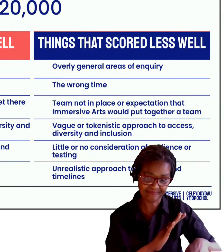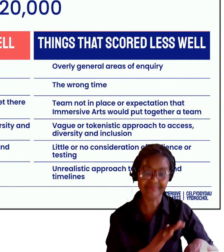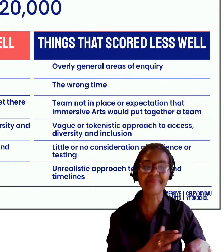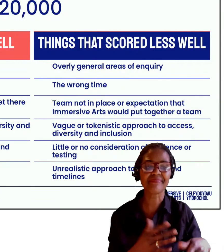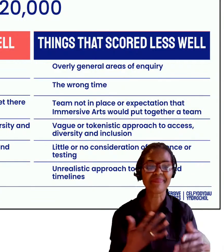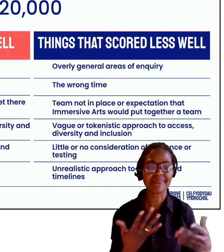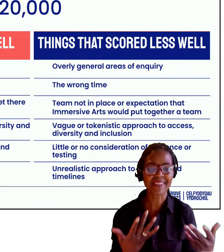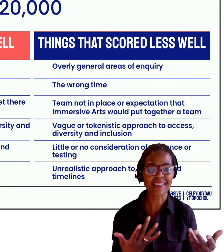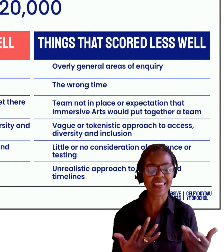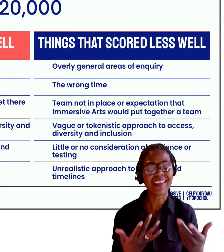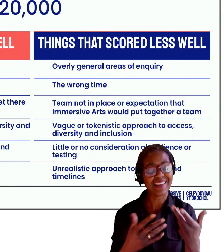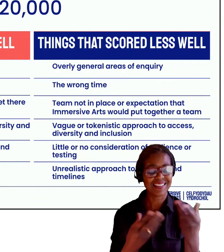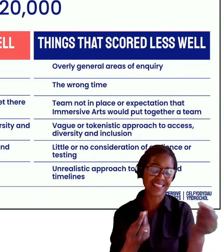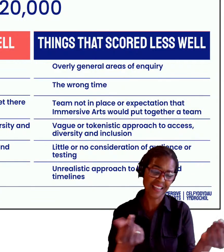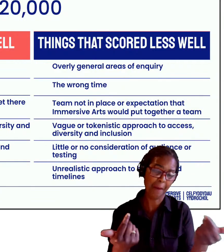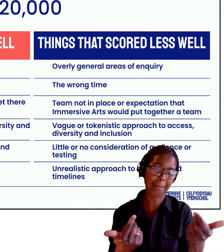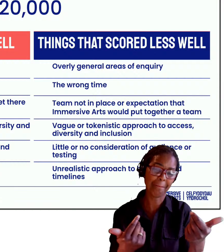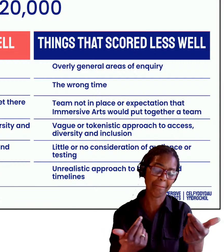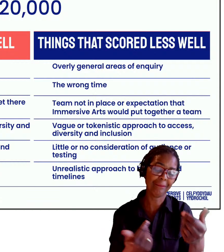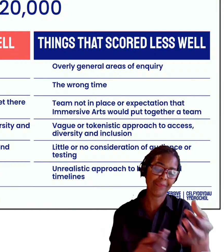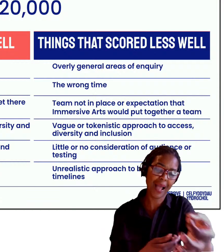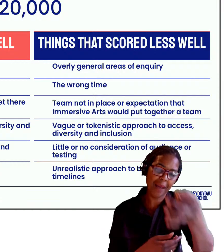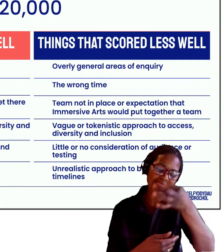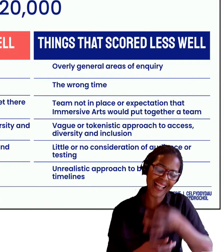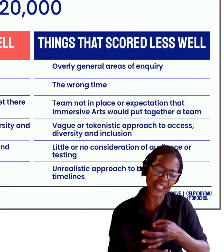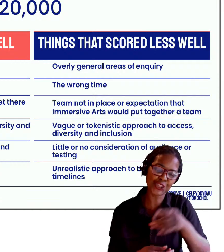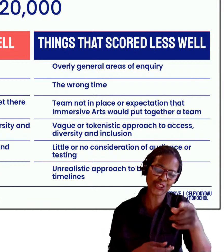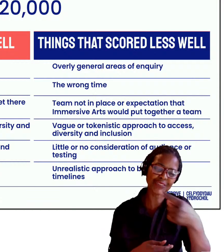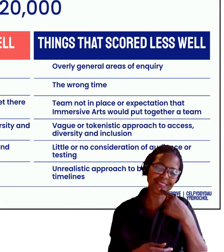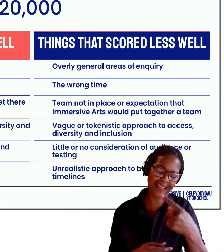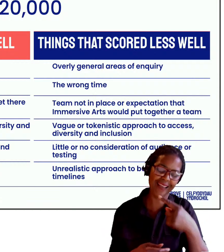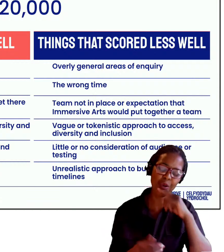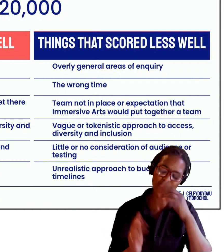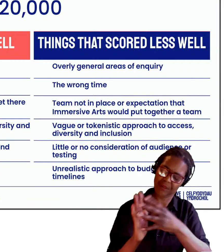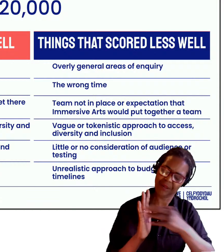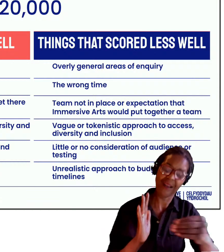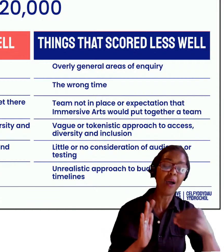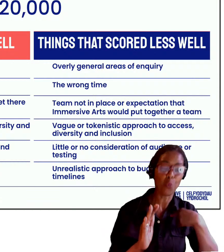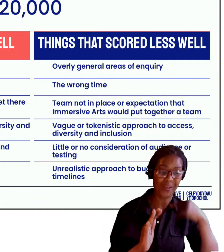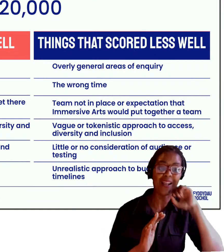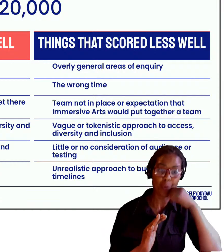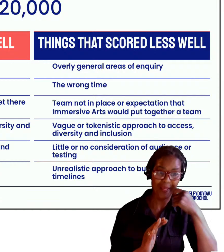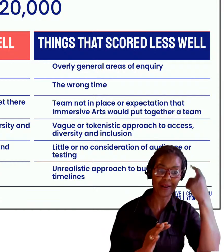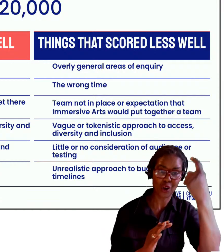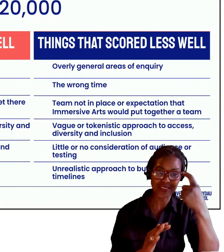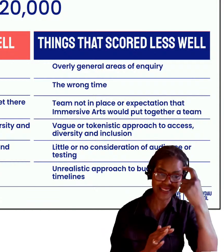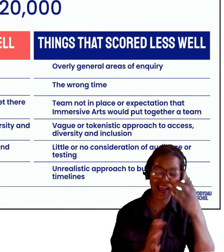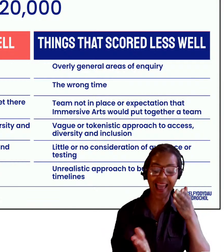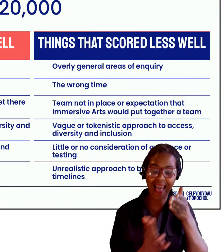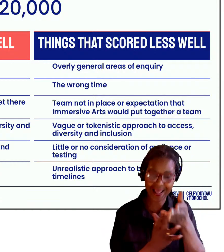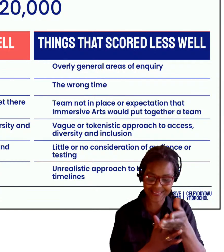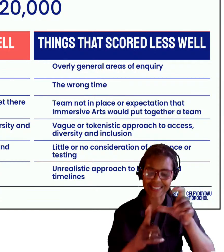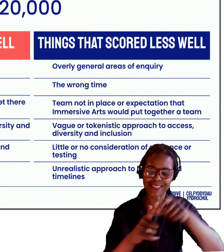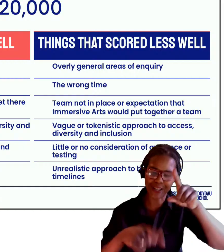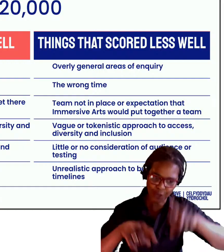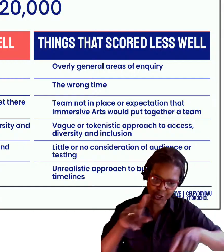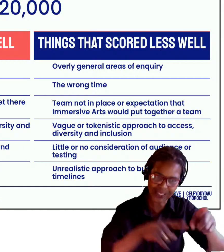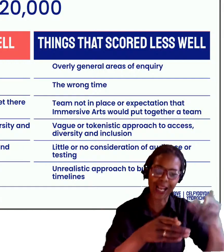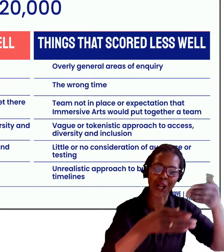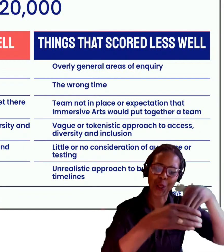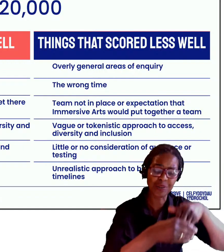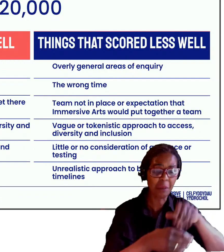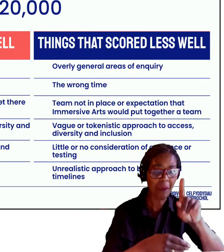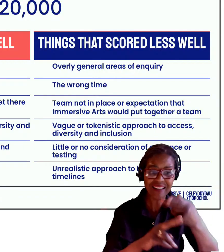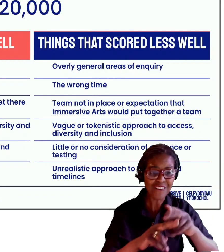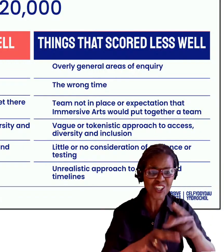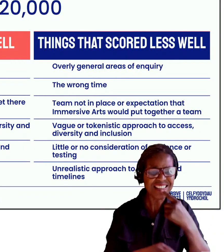echoing the language of the question, saying, "We will consider access, diversity and inclusion," rather than giving detail on what